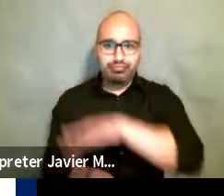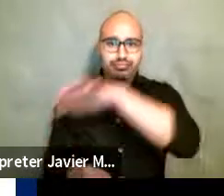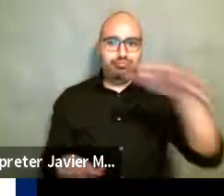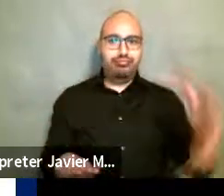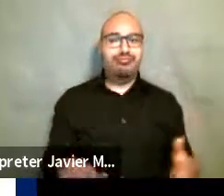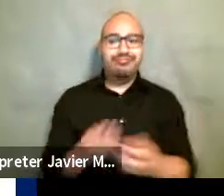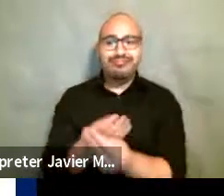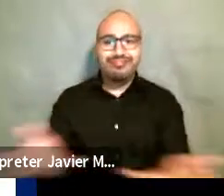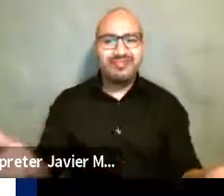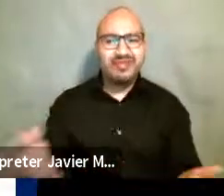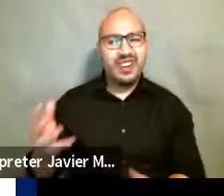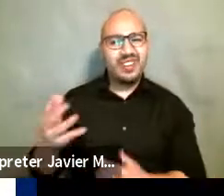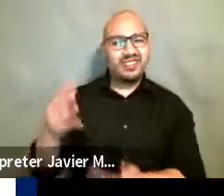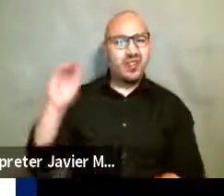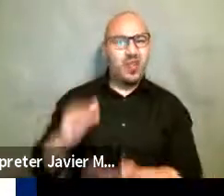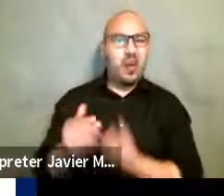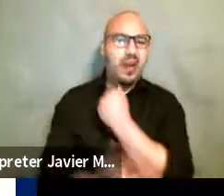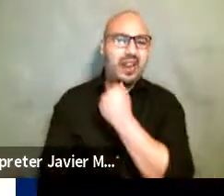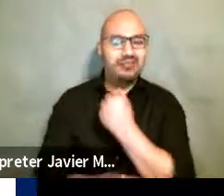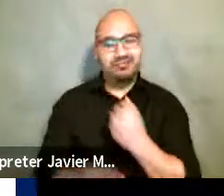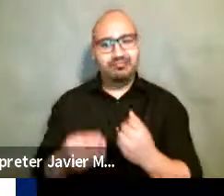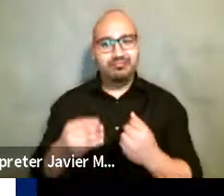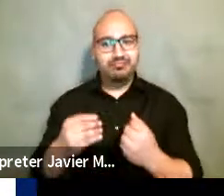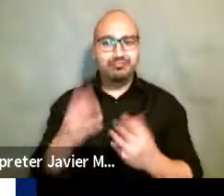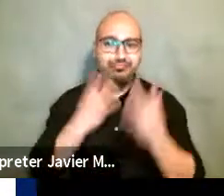them, canvassed our neighborhoods, and were able to deliver,